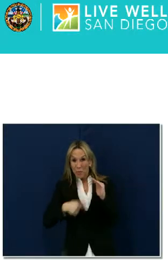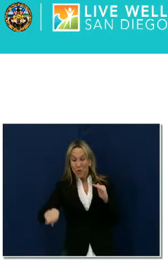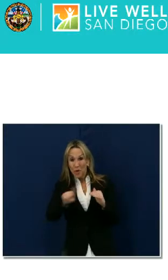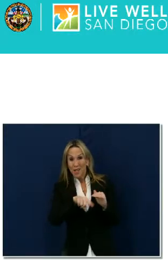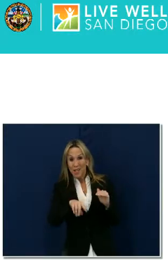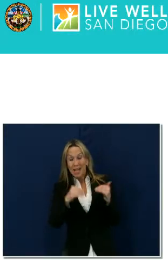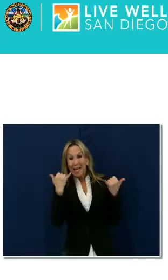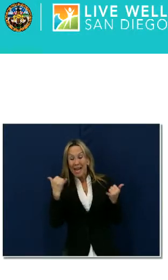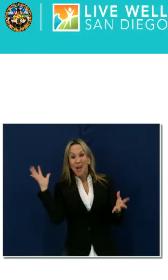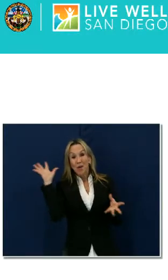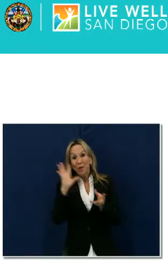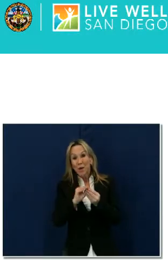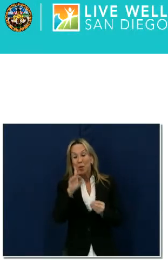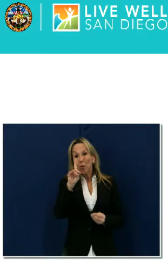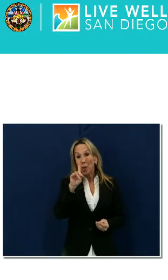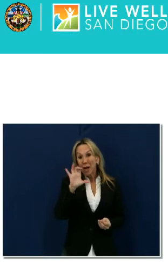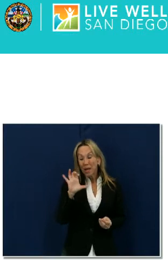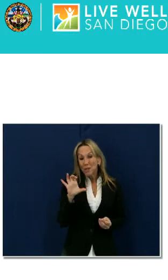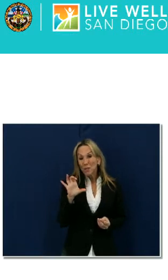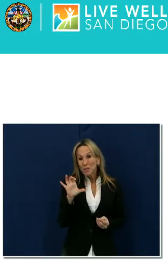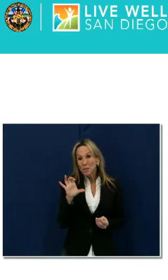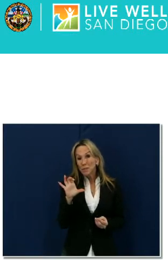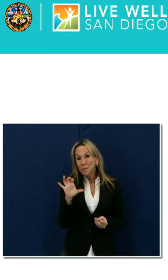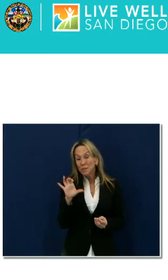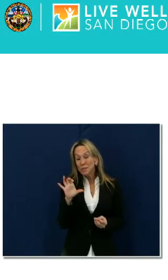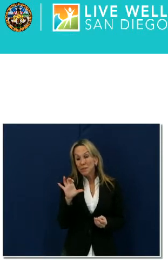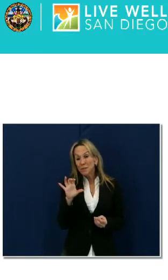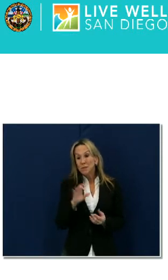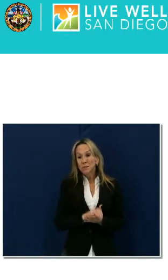representing a total of 100 and,